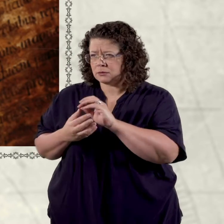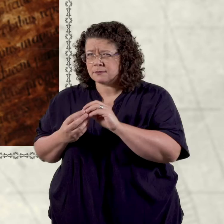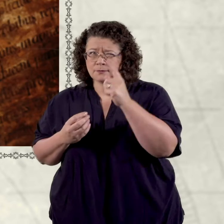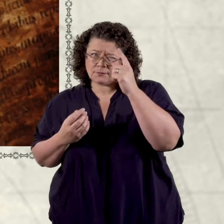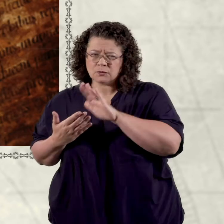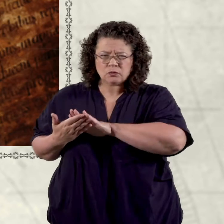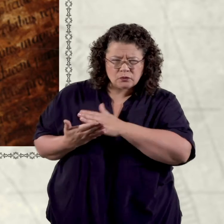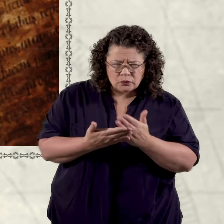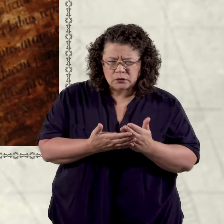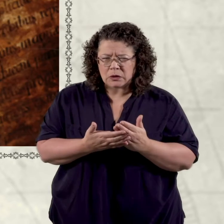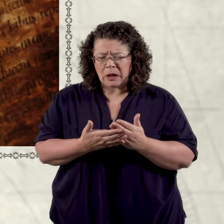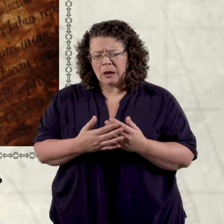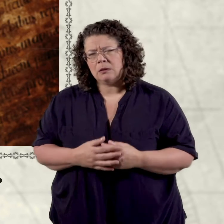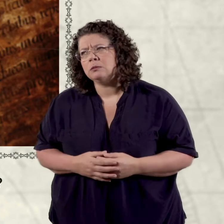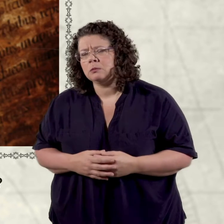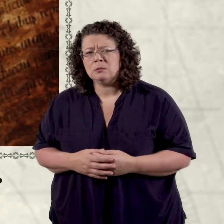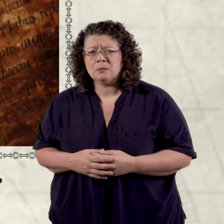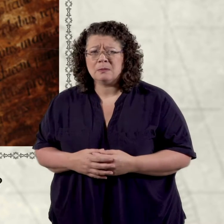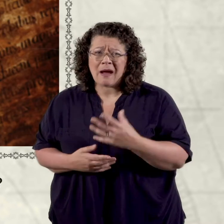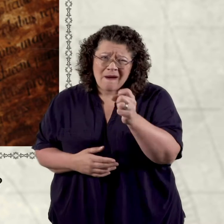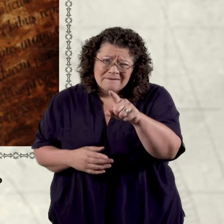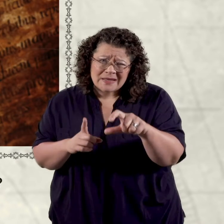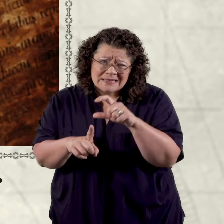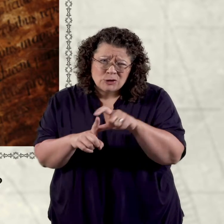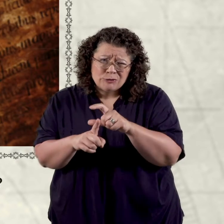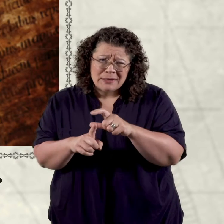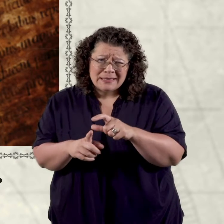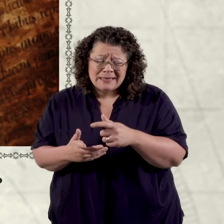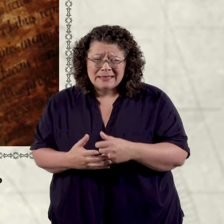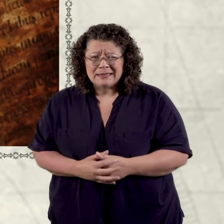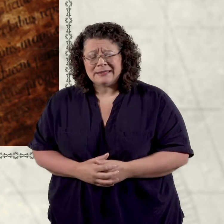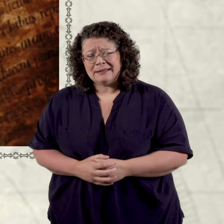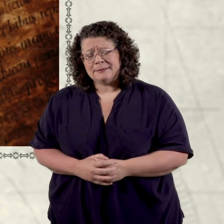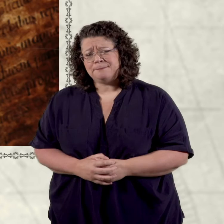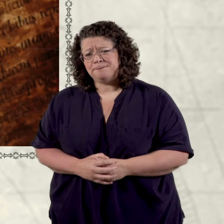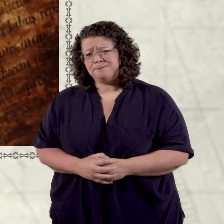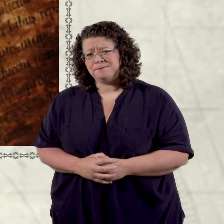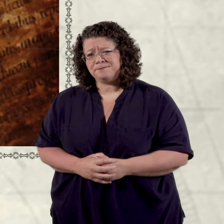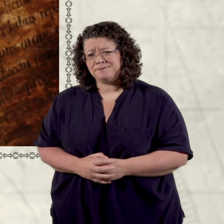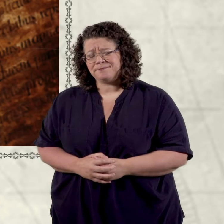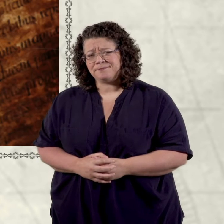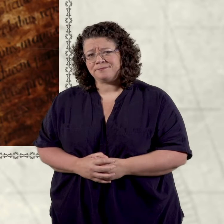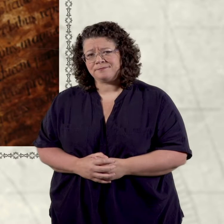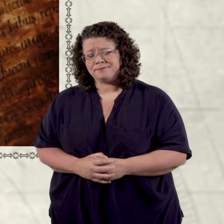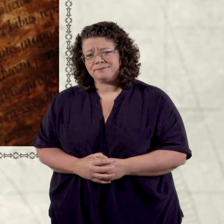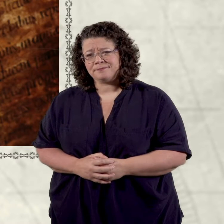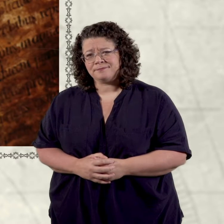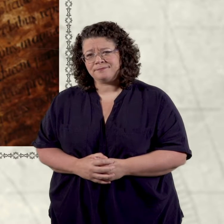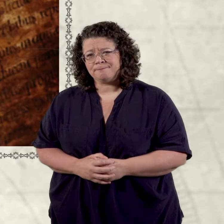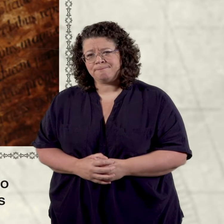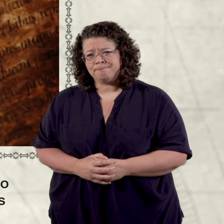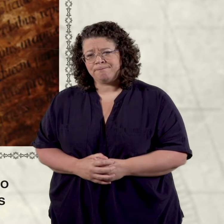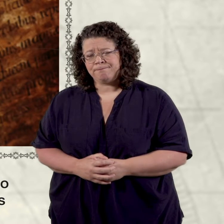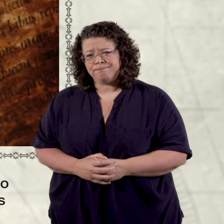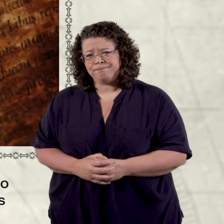firmamenta caeli. Oh dear, have you got a dictionary? Well, I was busy for the next 10 years,